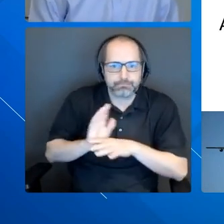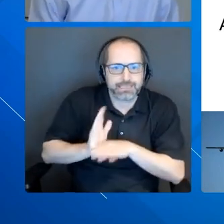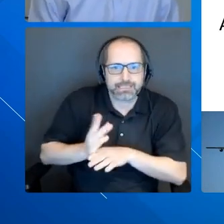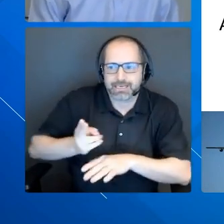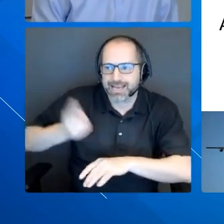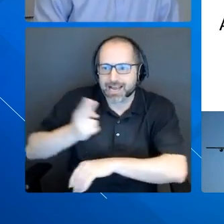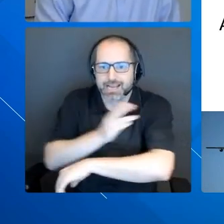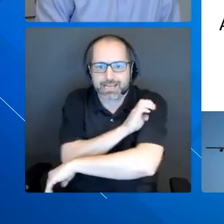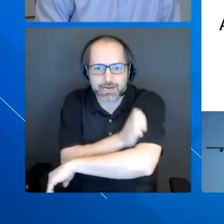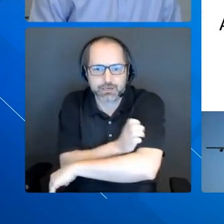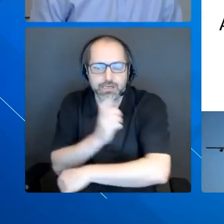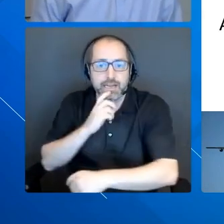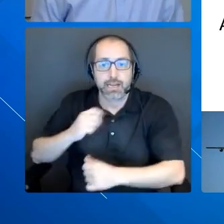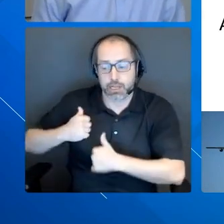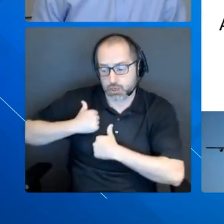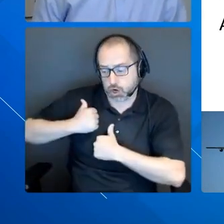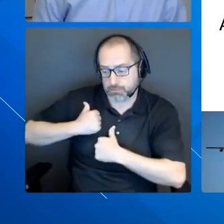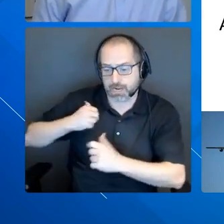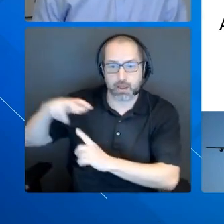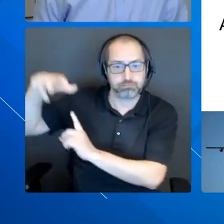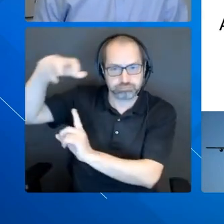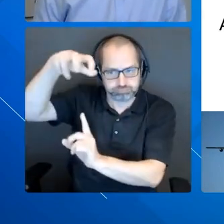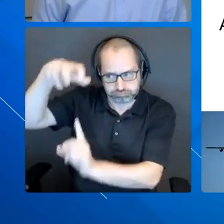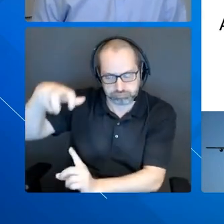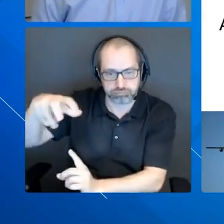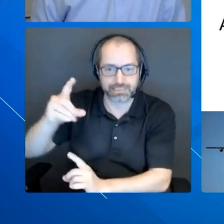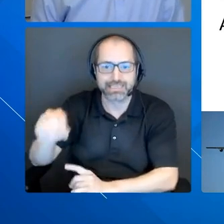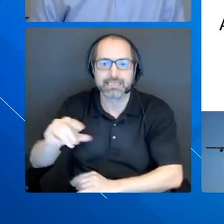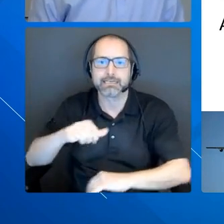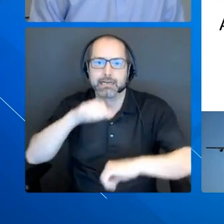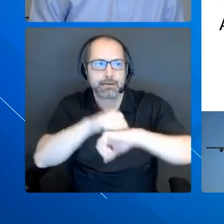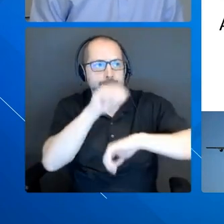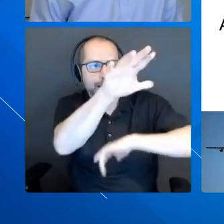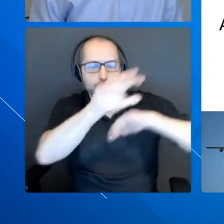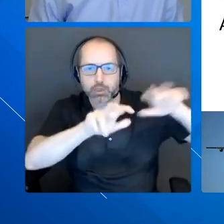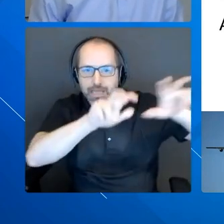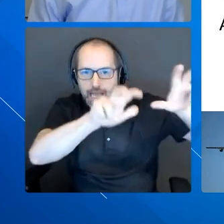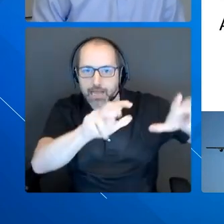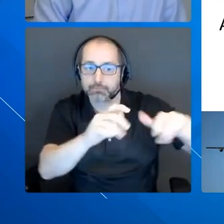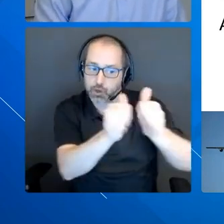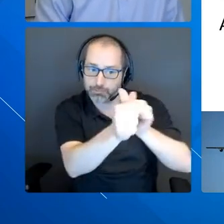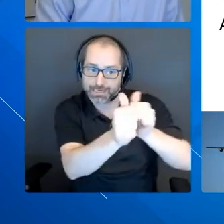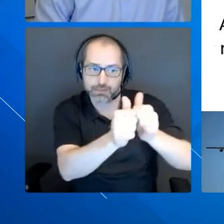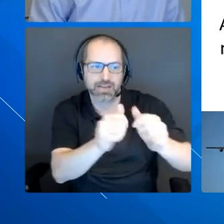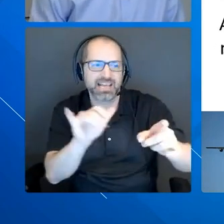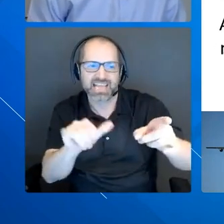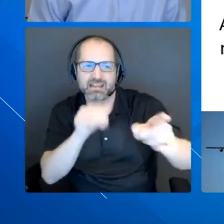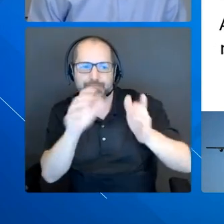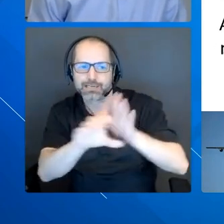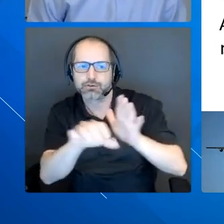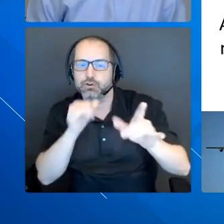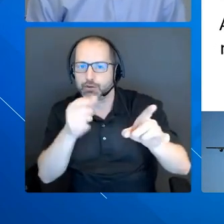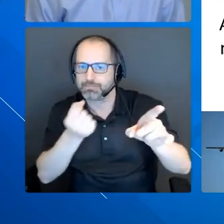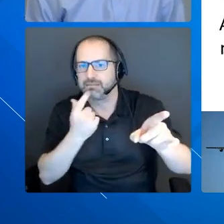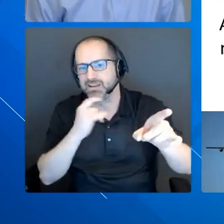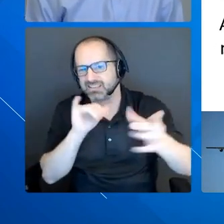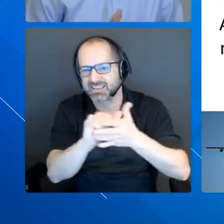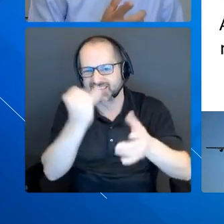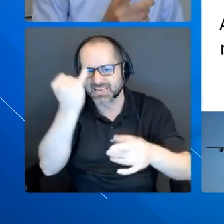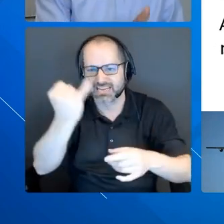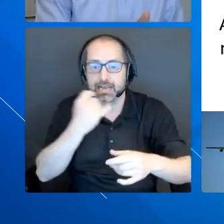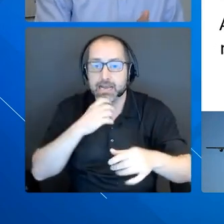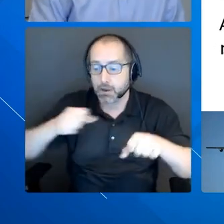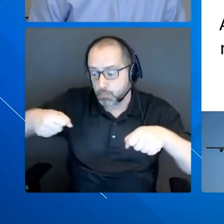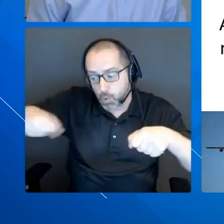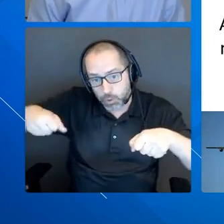I was a paratrooper in the Army. I was a rock climber. I even competed. That's not me, but you get the idea. I was a motorcycle racer.